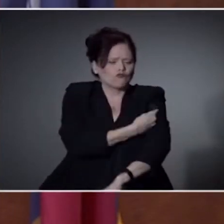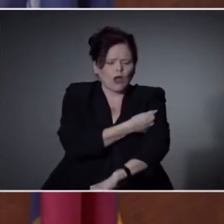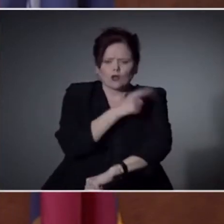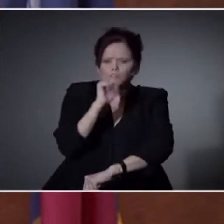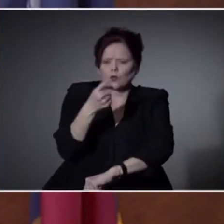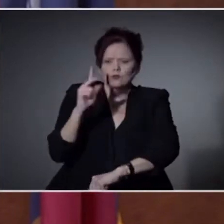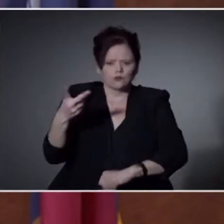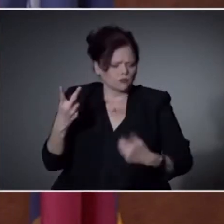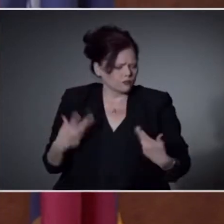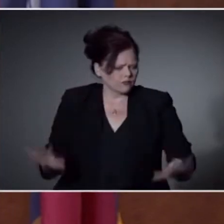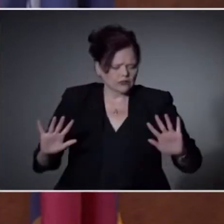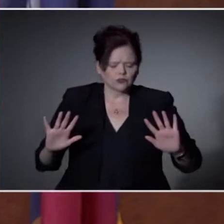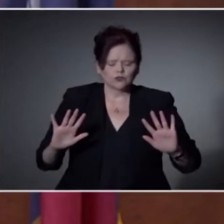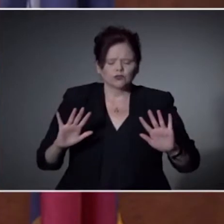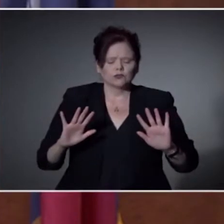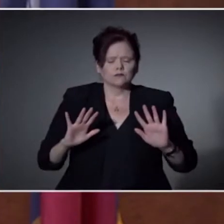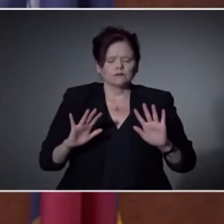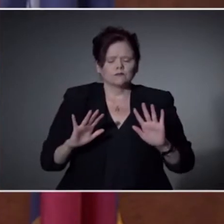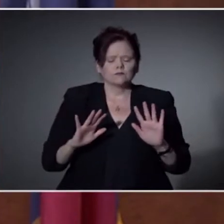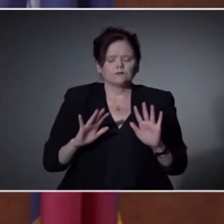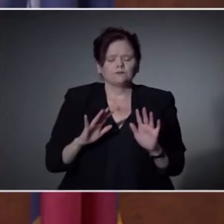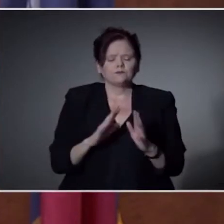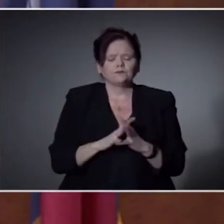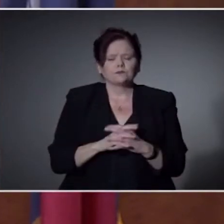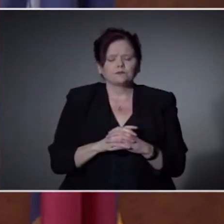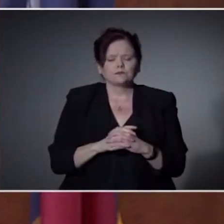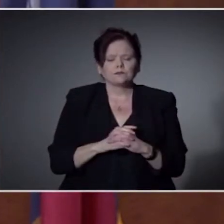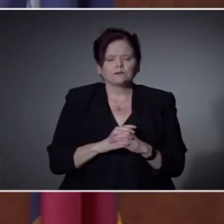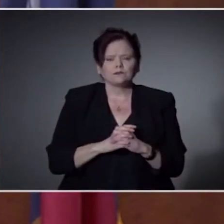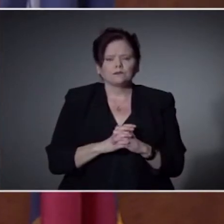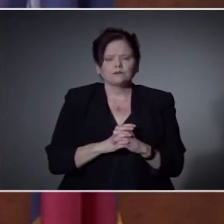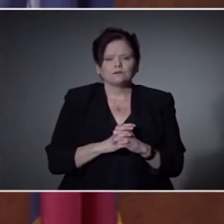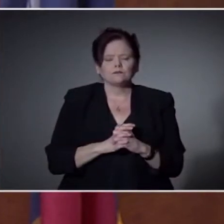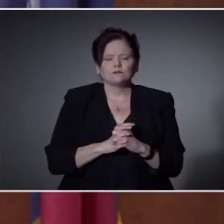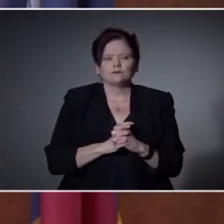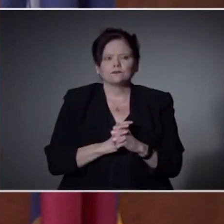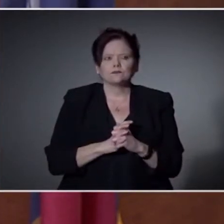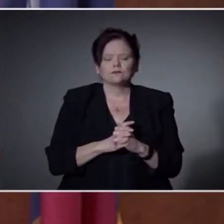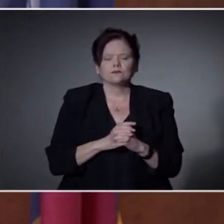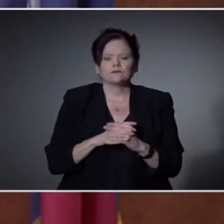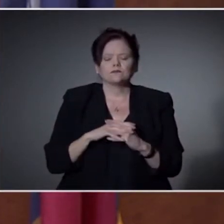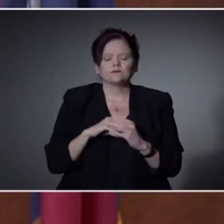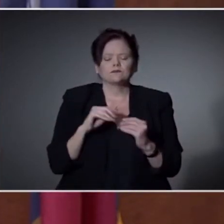with the week to 2 weeks after the second dose, in terms of